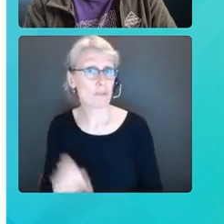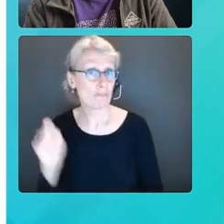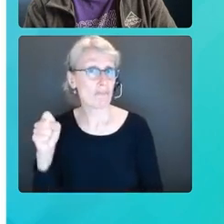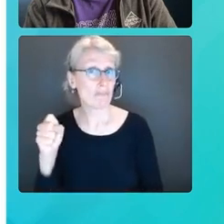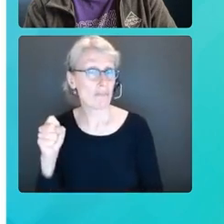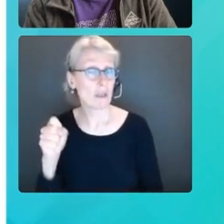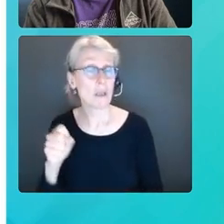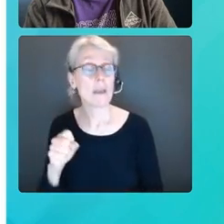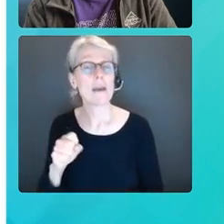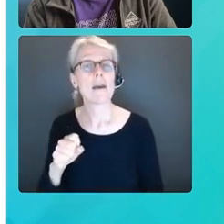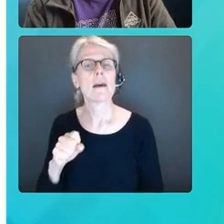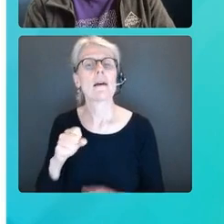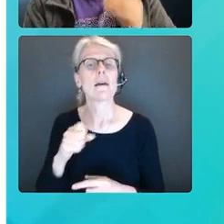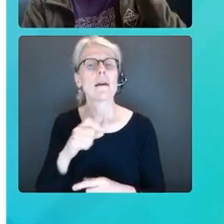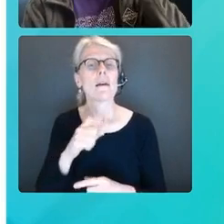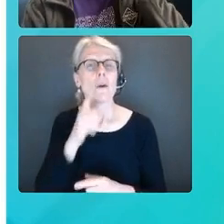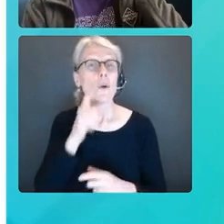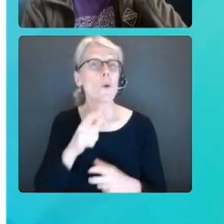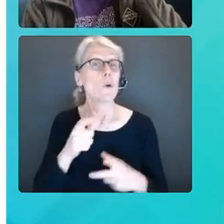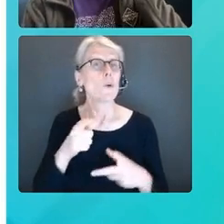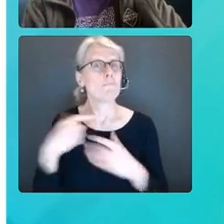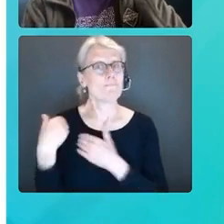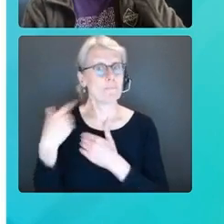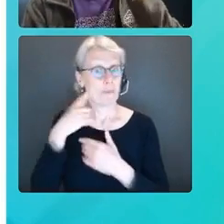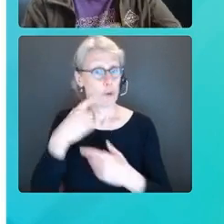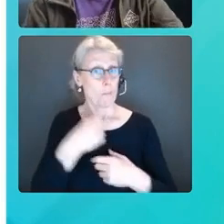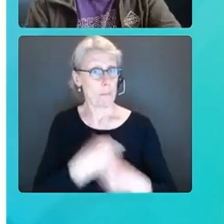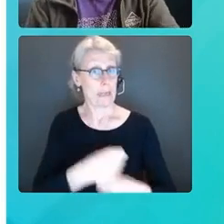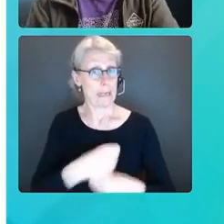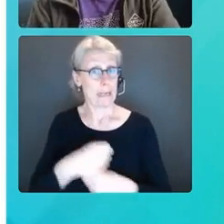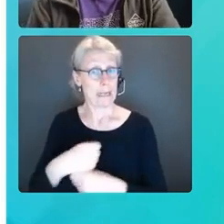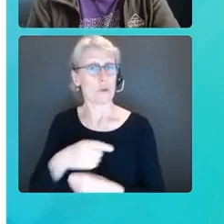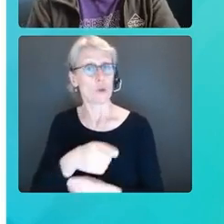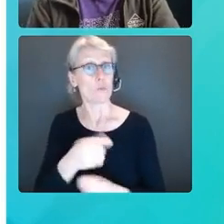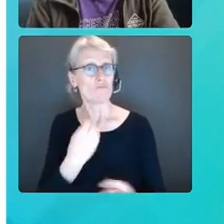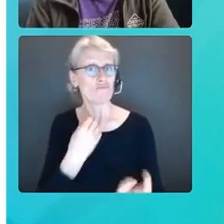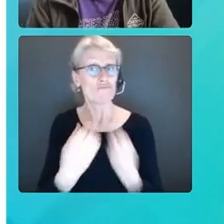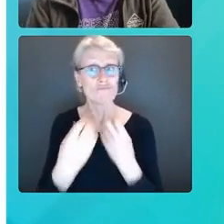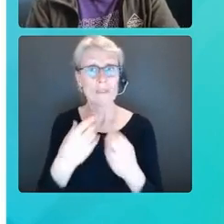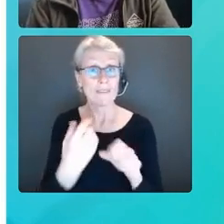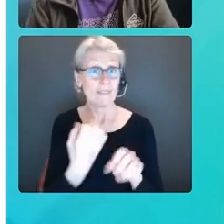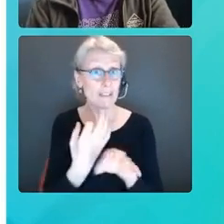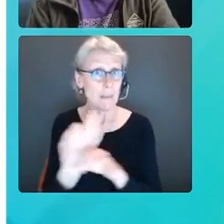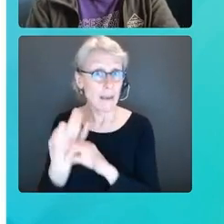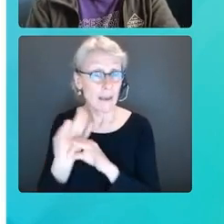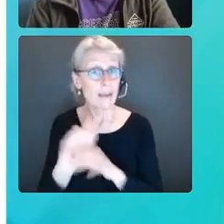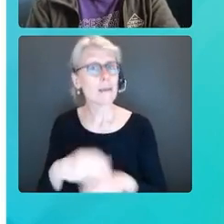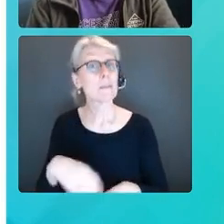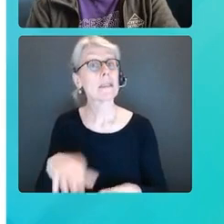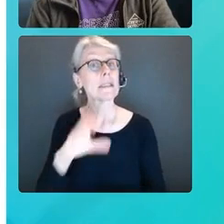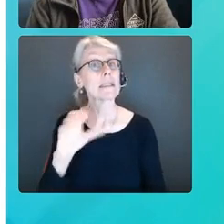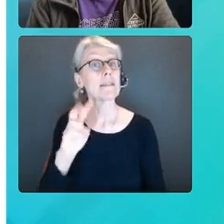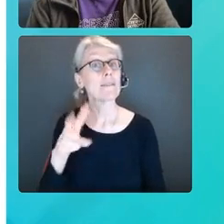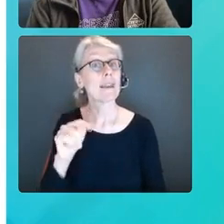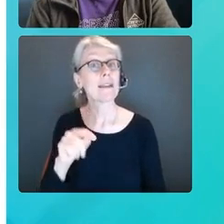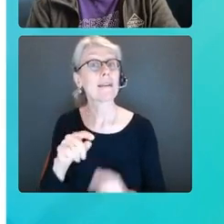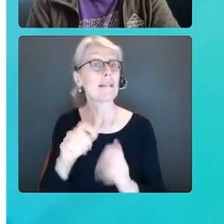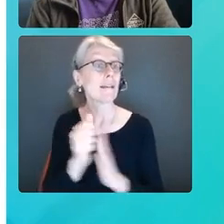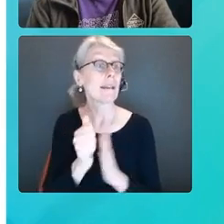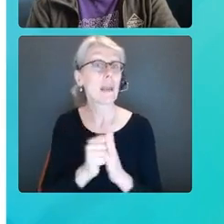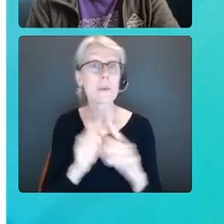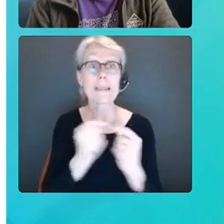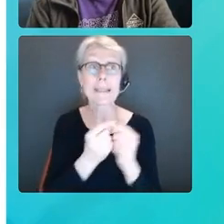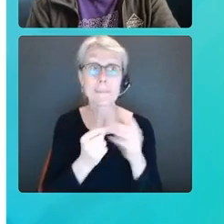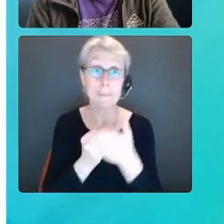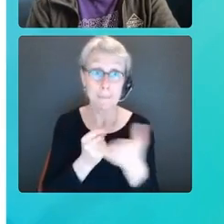that the product management would love is as you're going through and providing us this feedback, if you're also speaking with your Cvent account team, please make sure